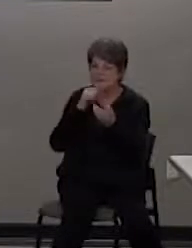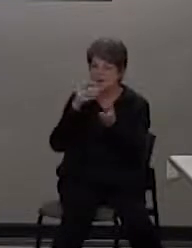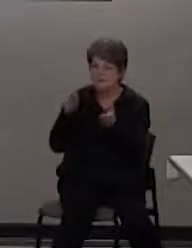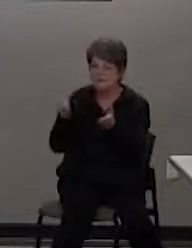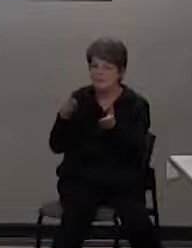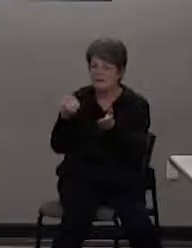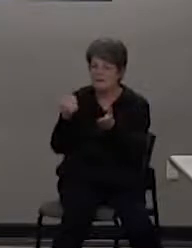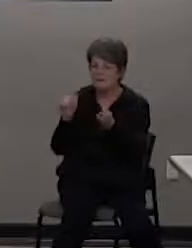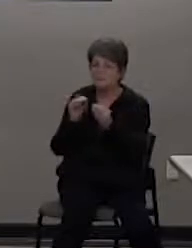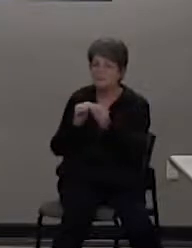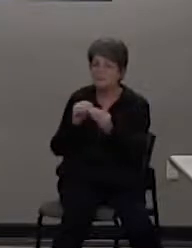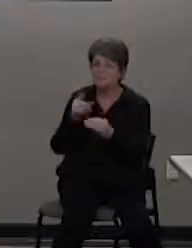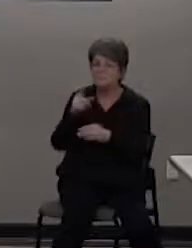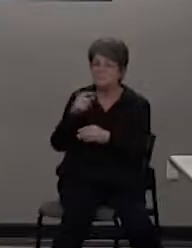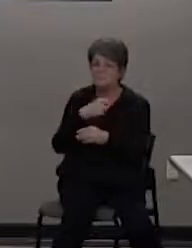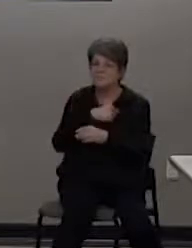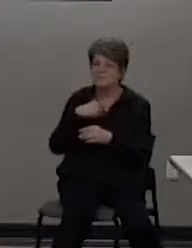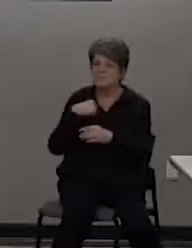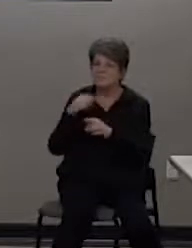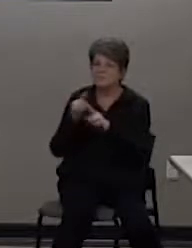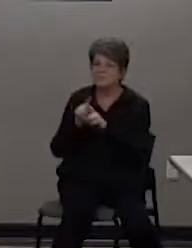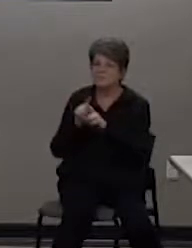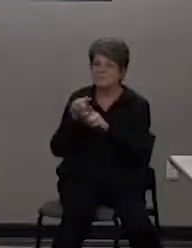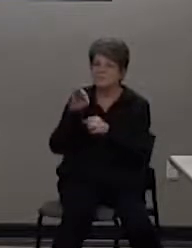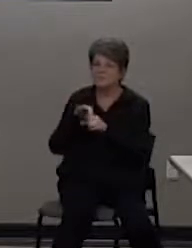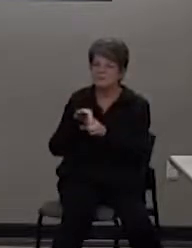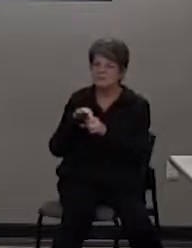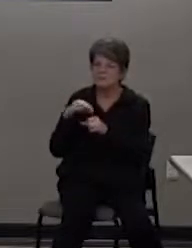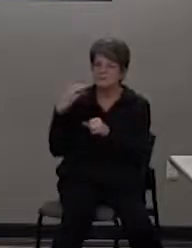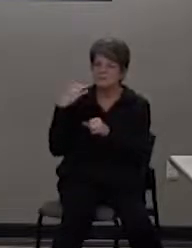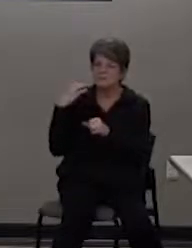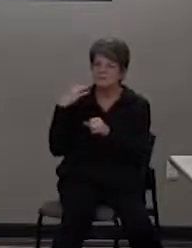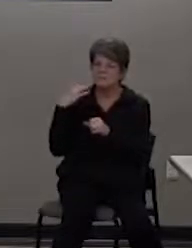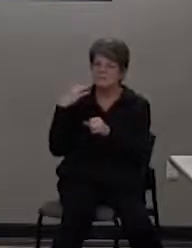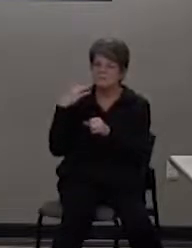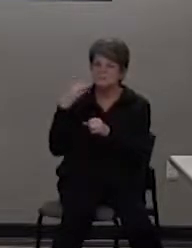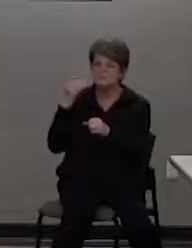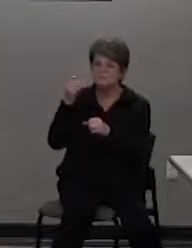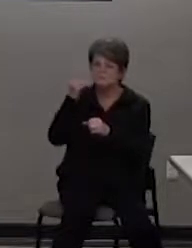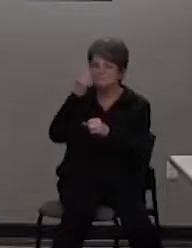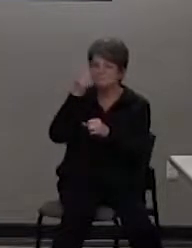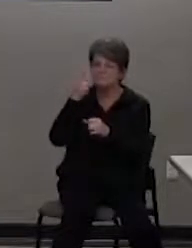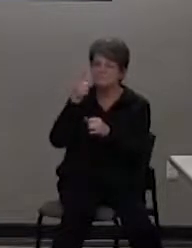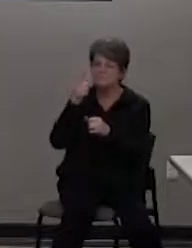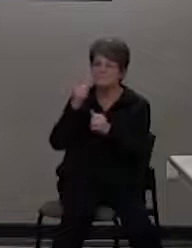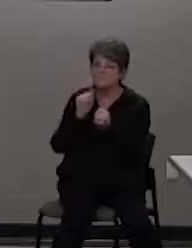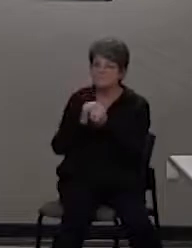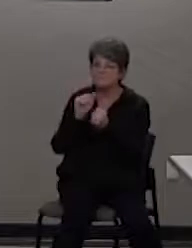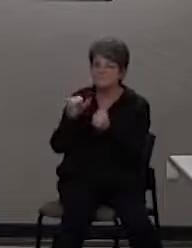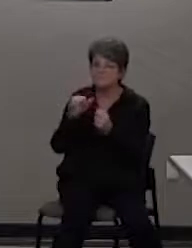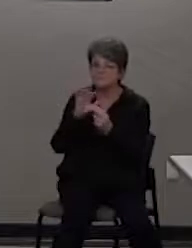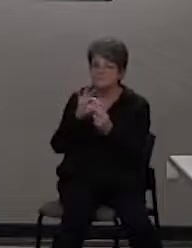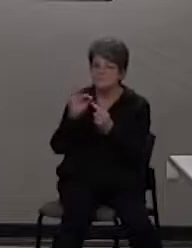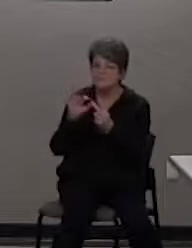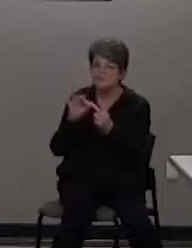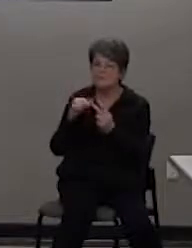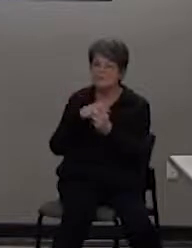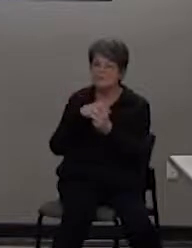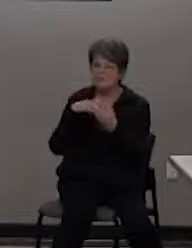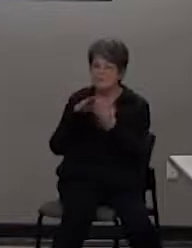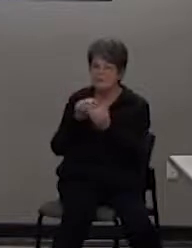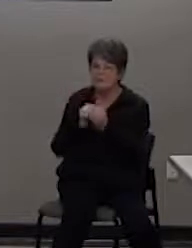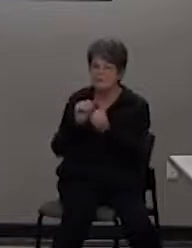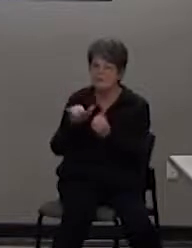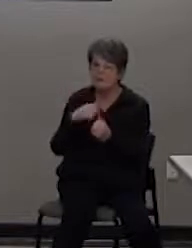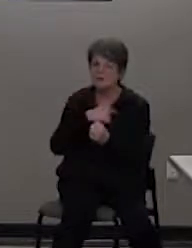sailed. We as elected officials get faced with that. Absolutely. With that choice, and